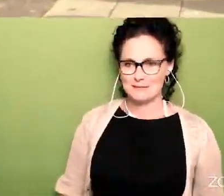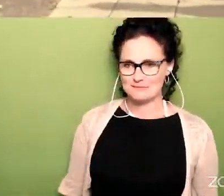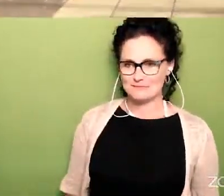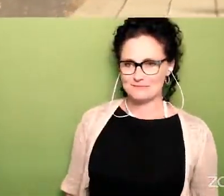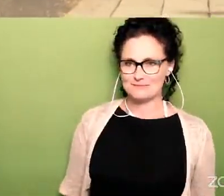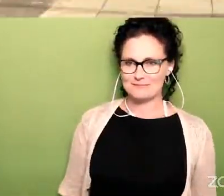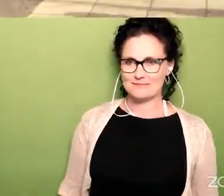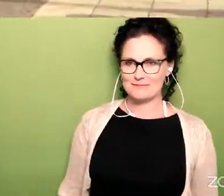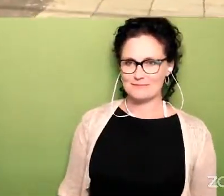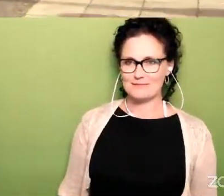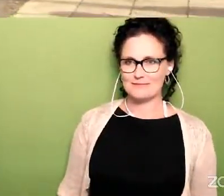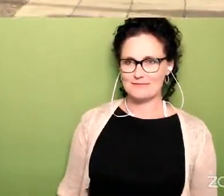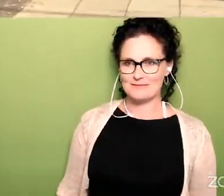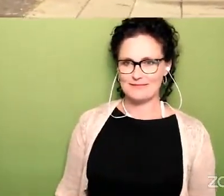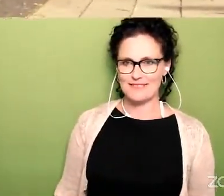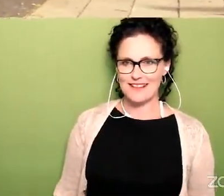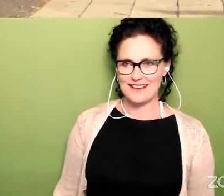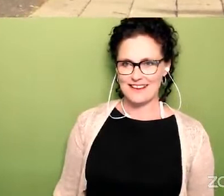Nice. Okay, try this one, all right?